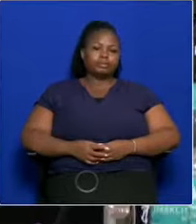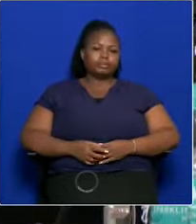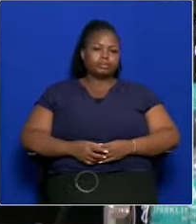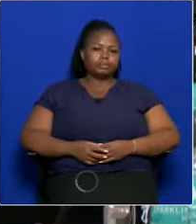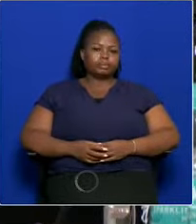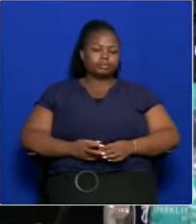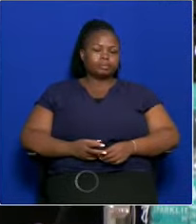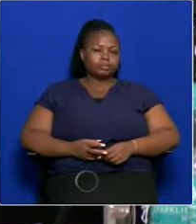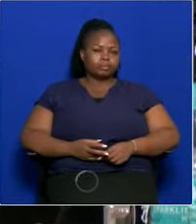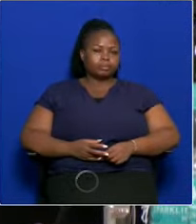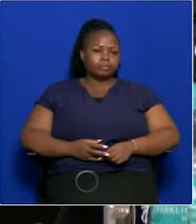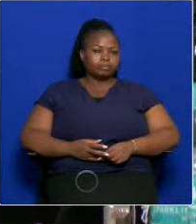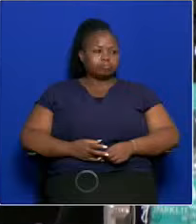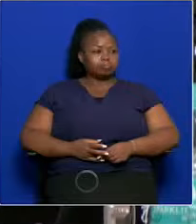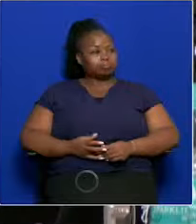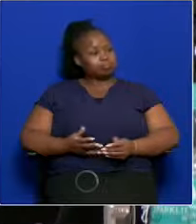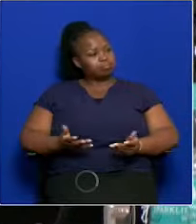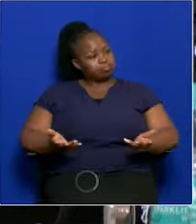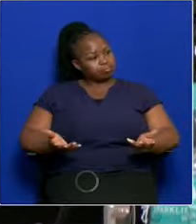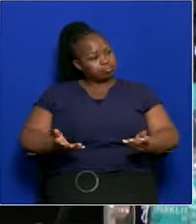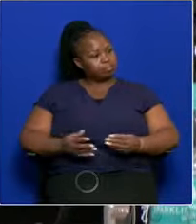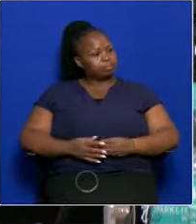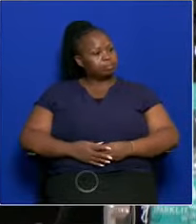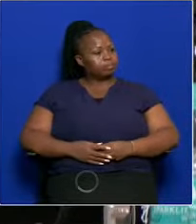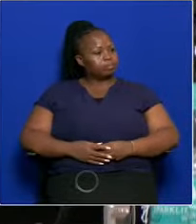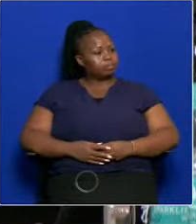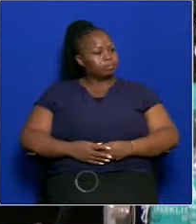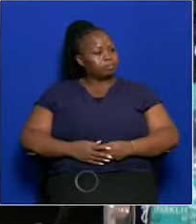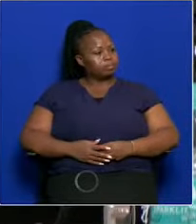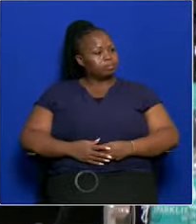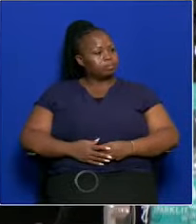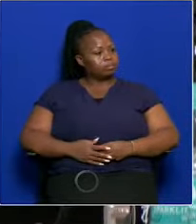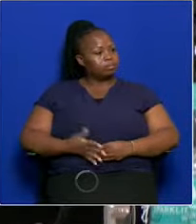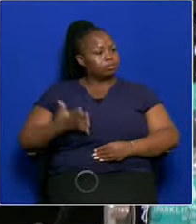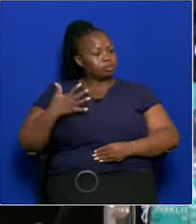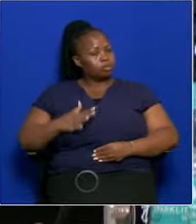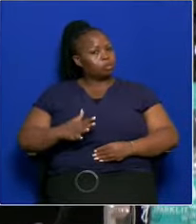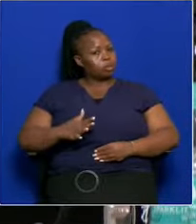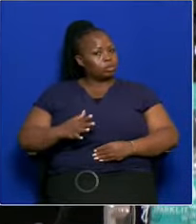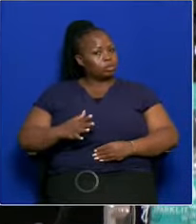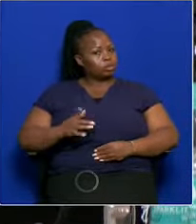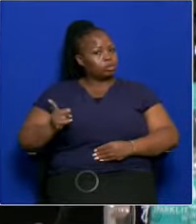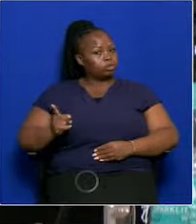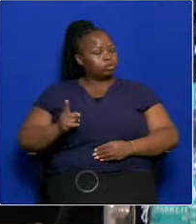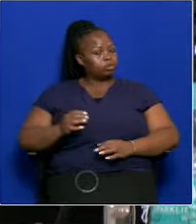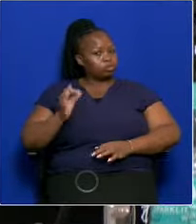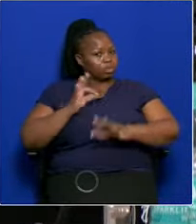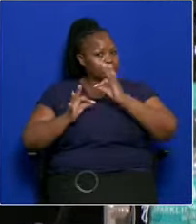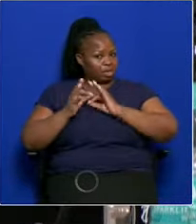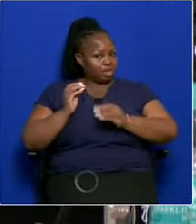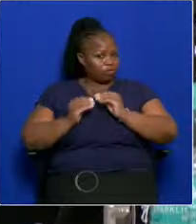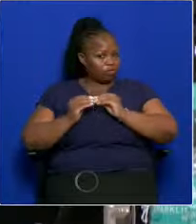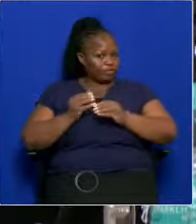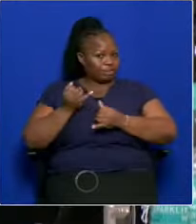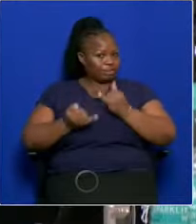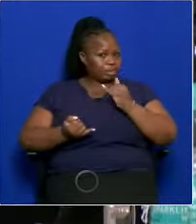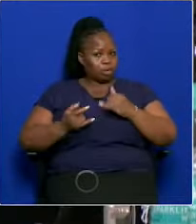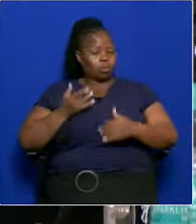So would you like to correct that version then about when you got a replacement phone?